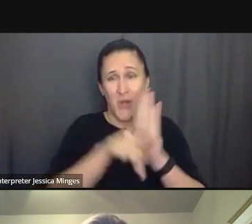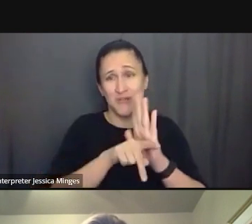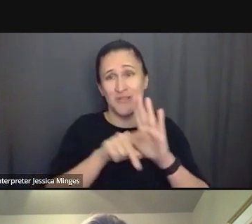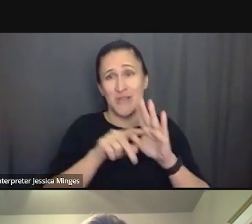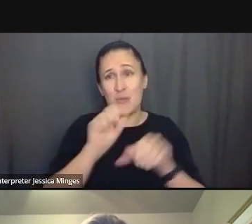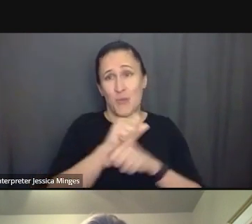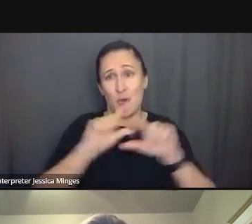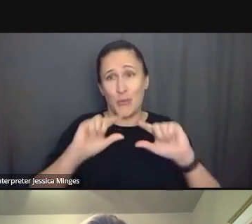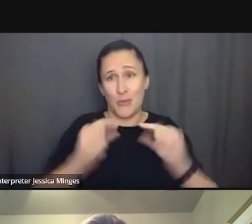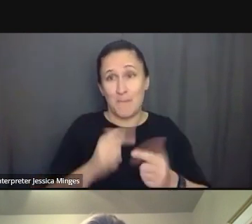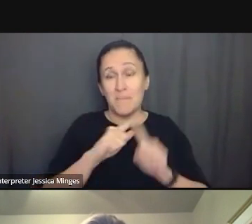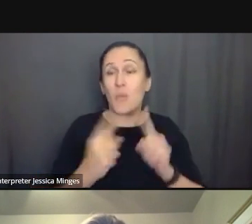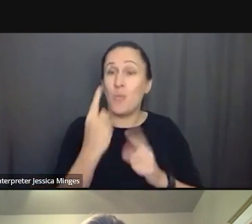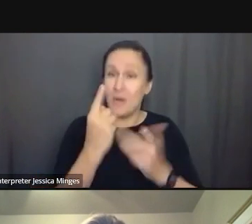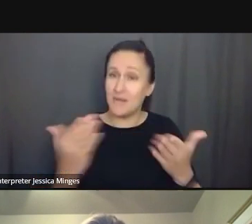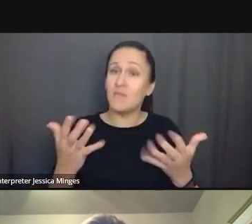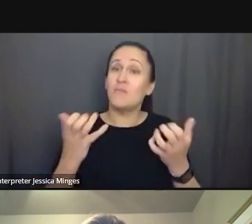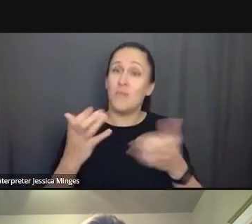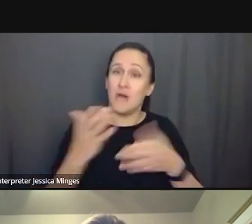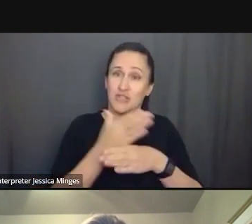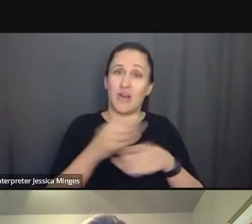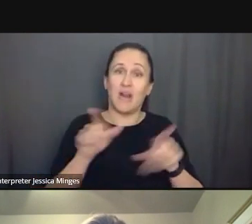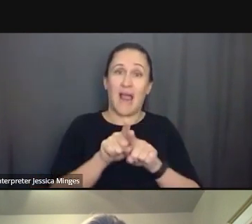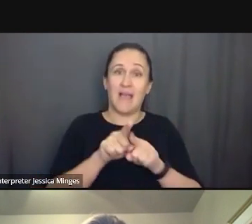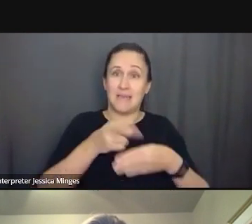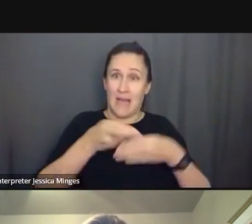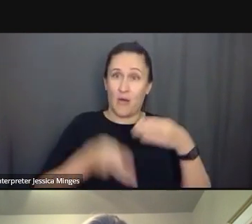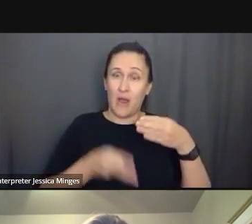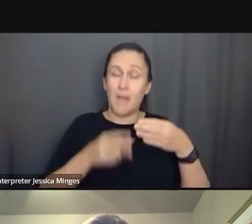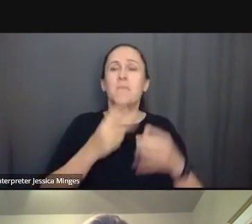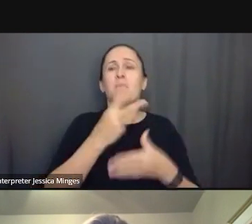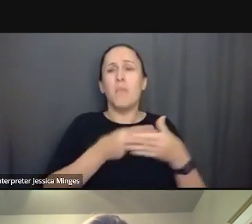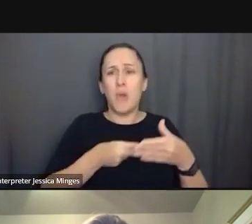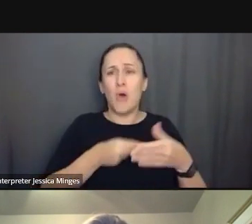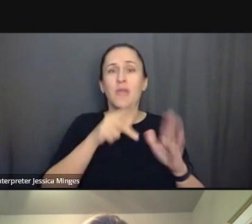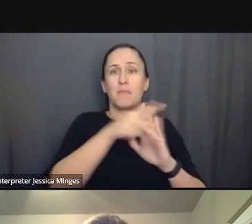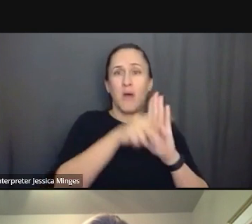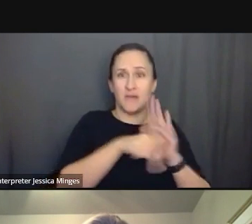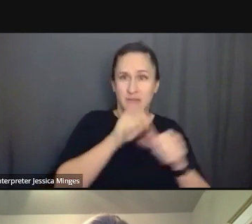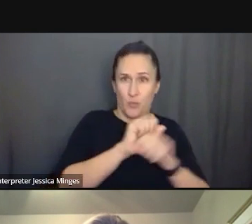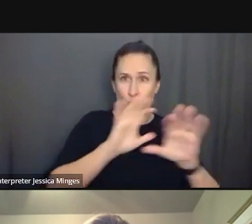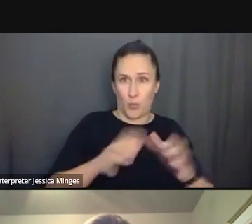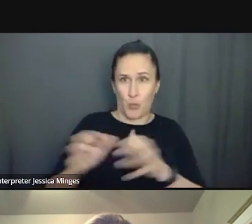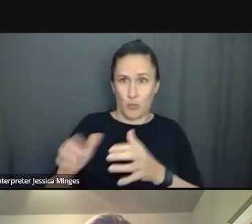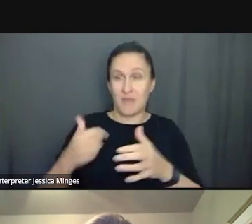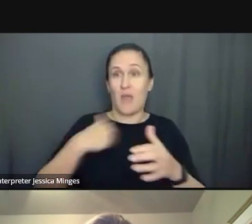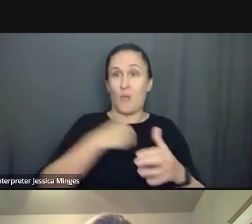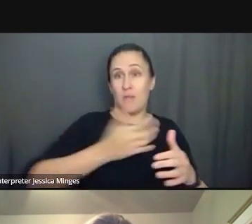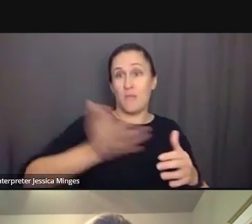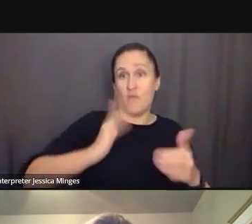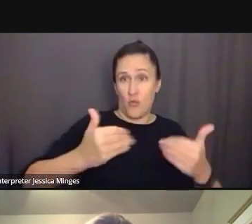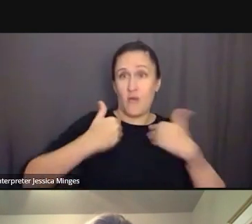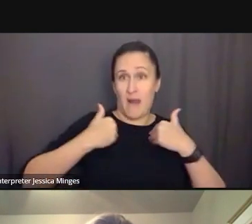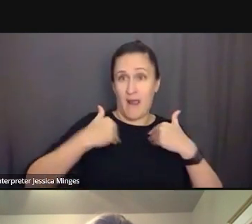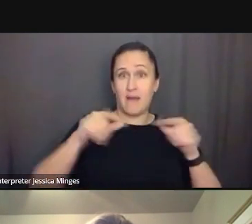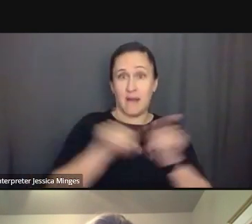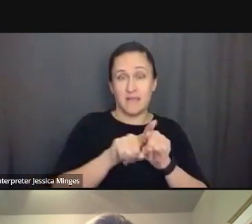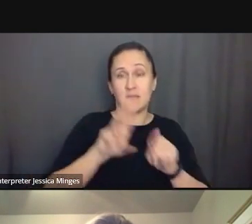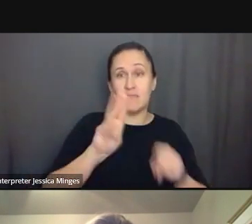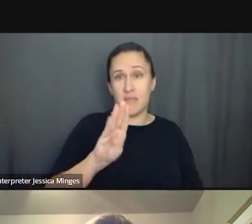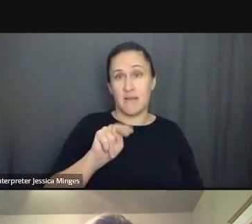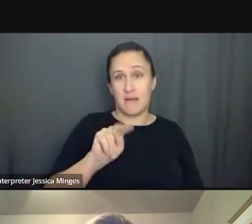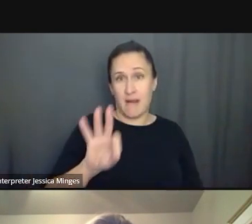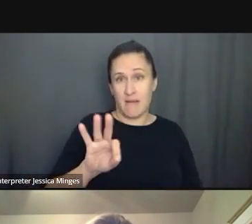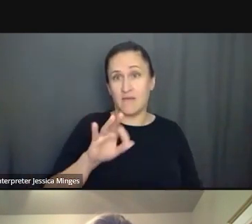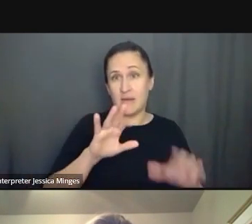thing we did just want to share as an outcome, both of the policy working group that we had previously as the BNF committee that